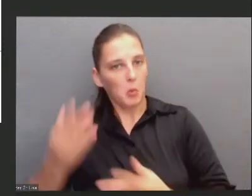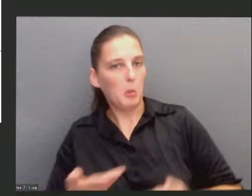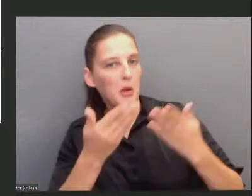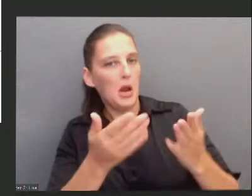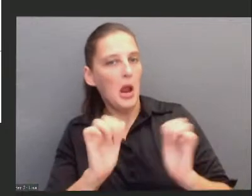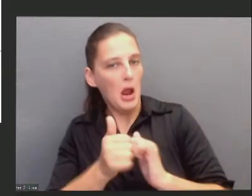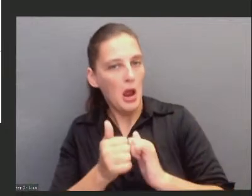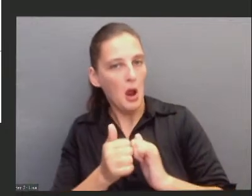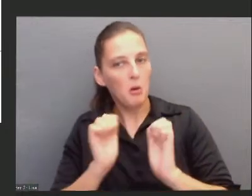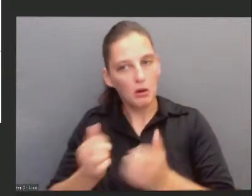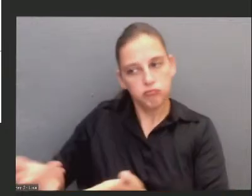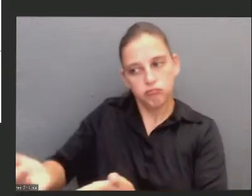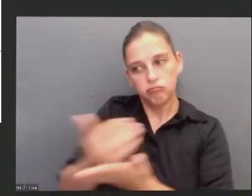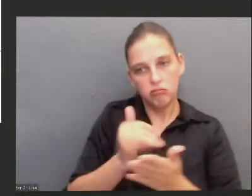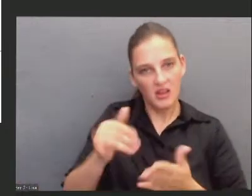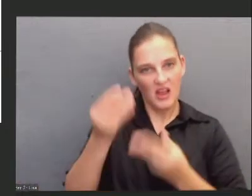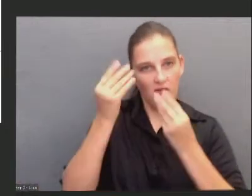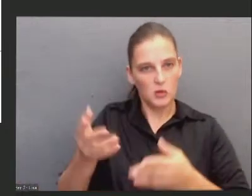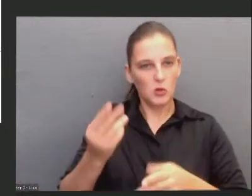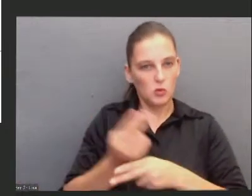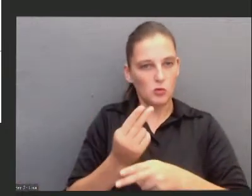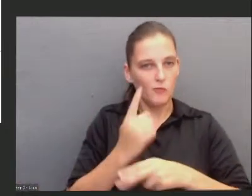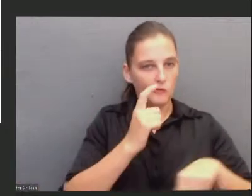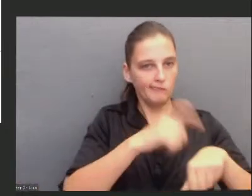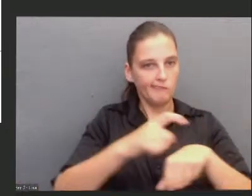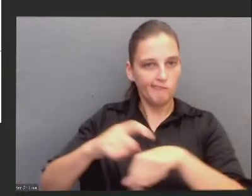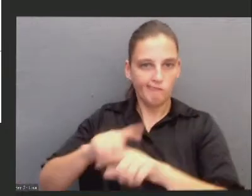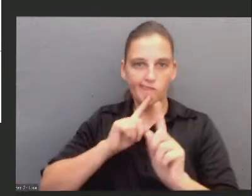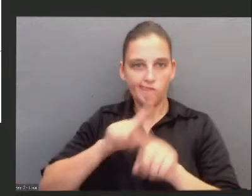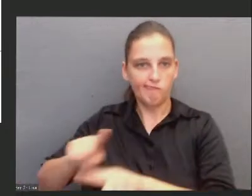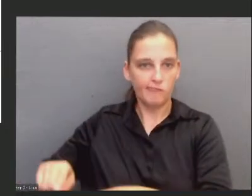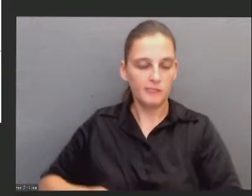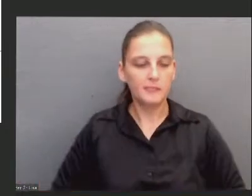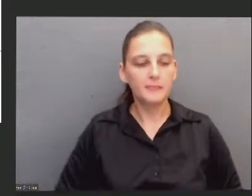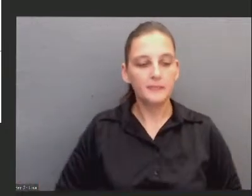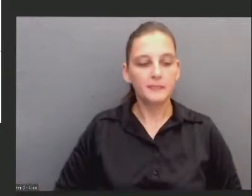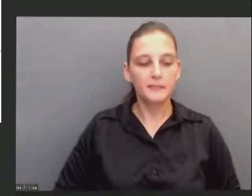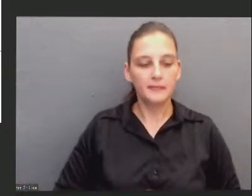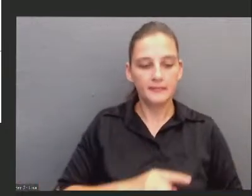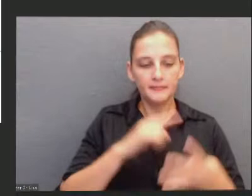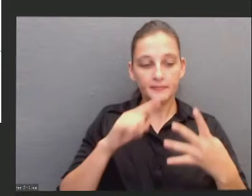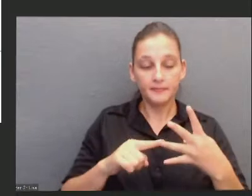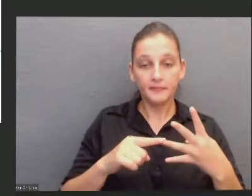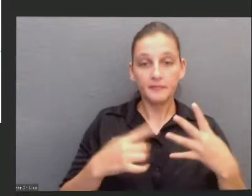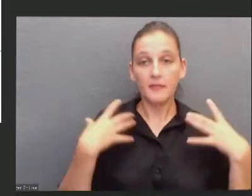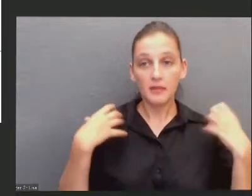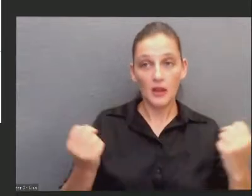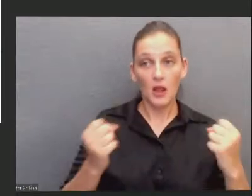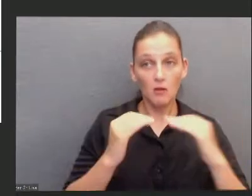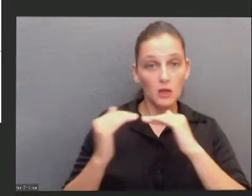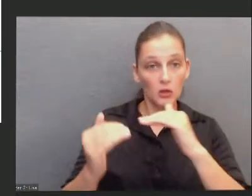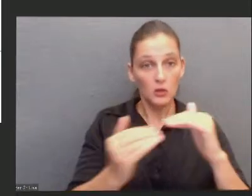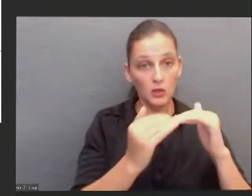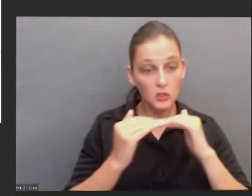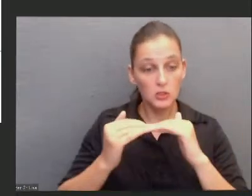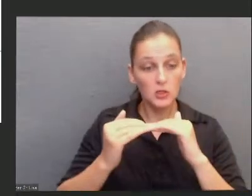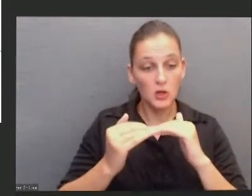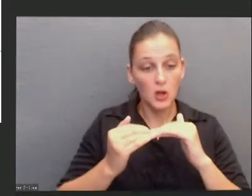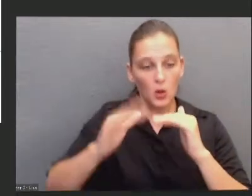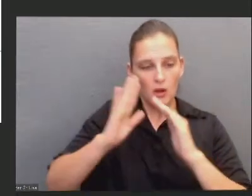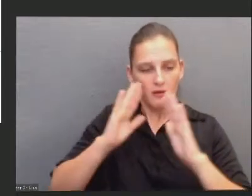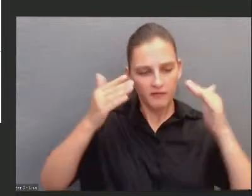a timely manner. The third outcome is that health equity will be centered in all processes, practices,